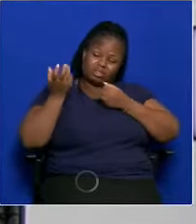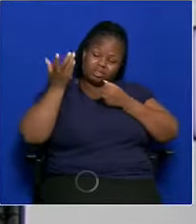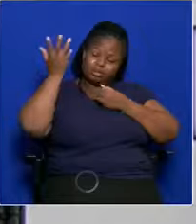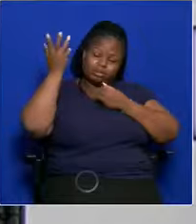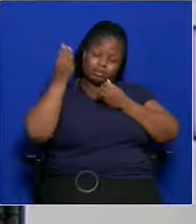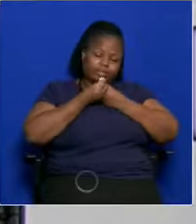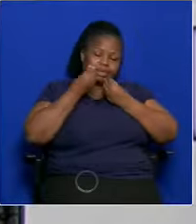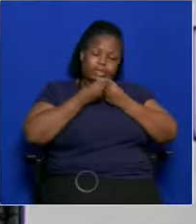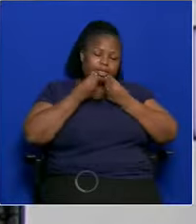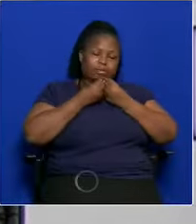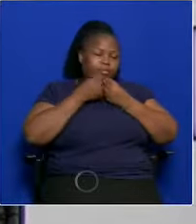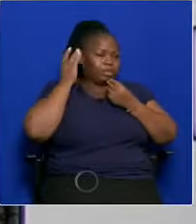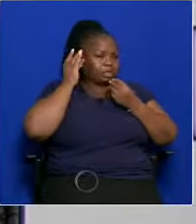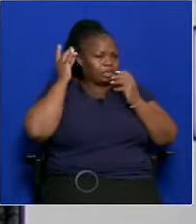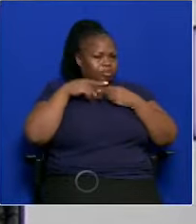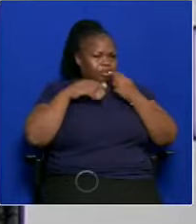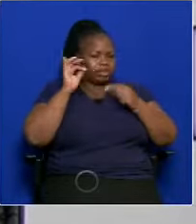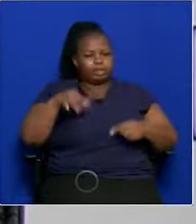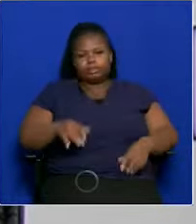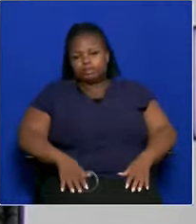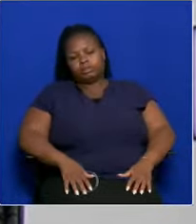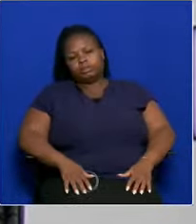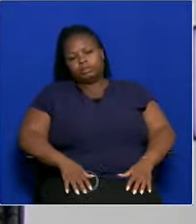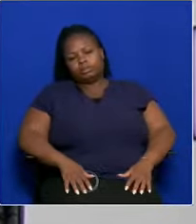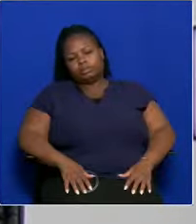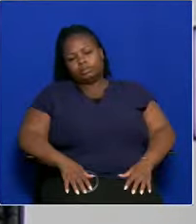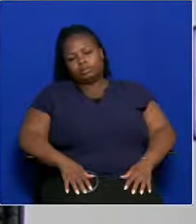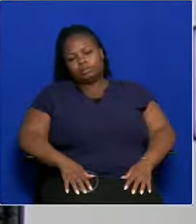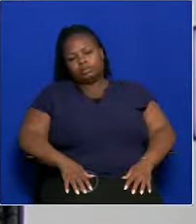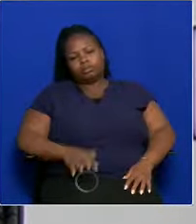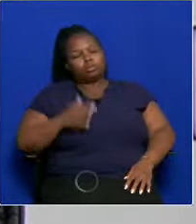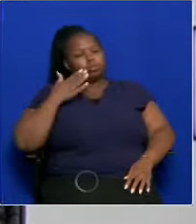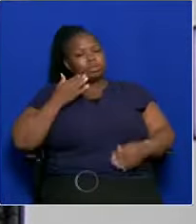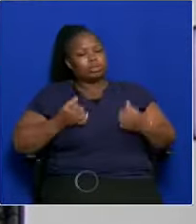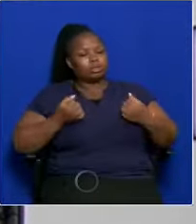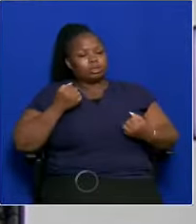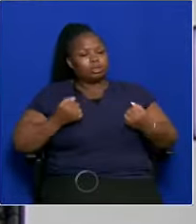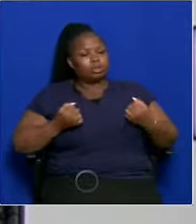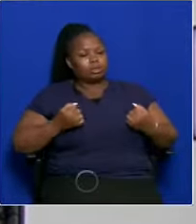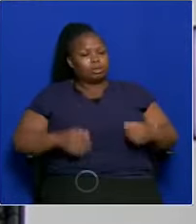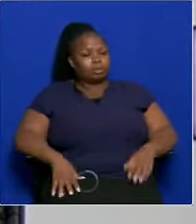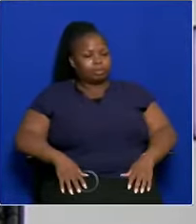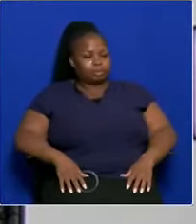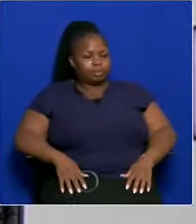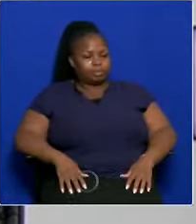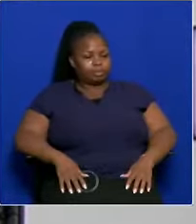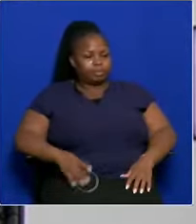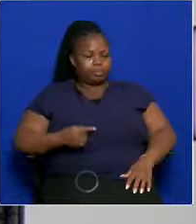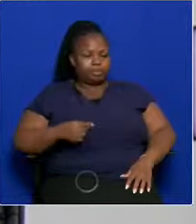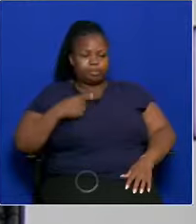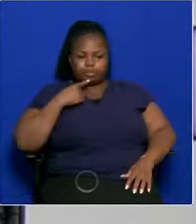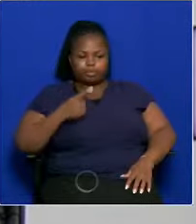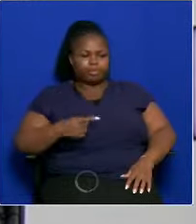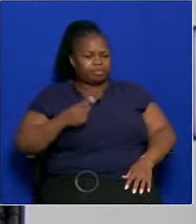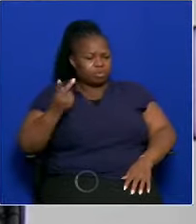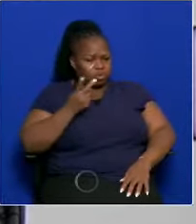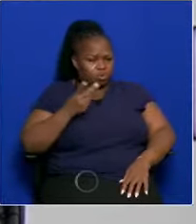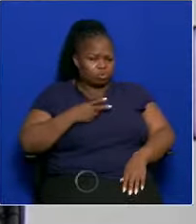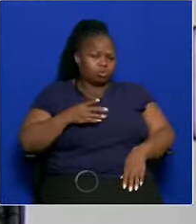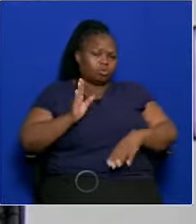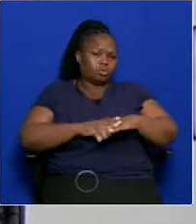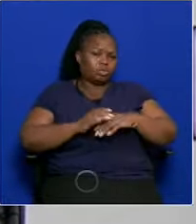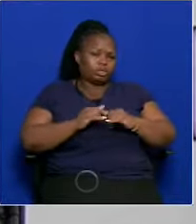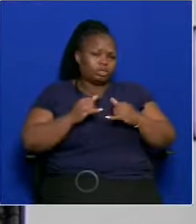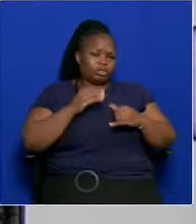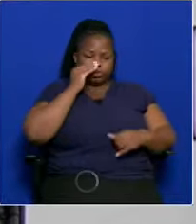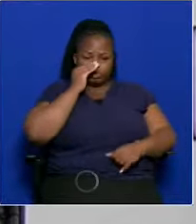it. After the court, there was something. It was also on the news.